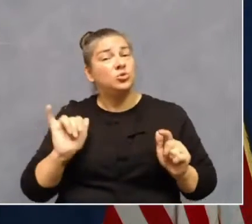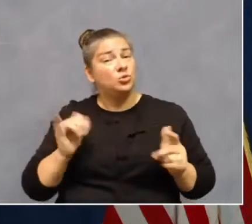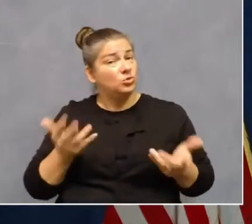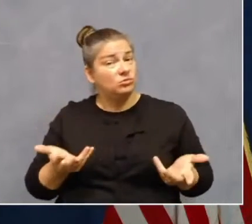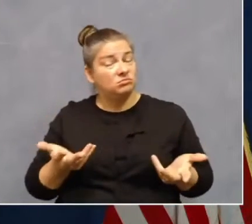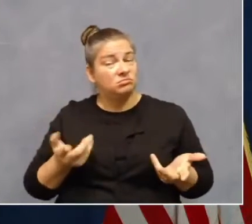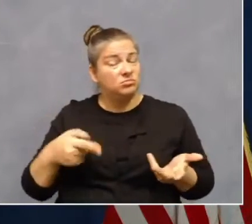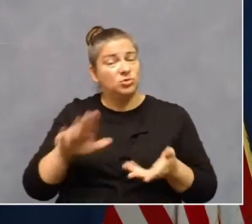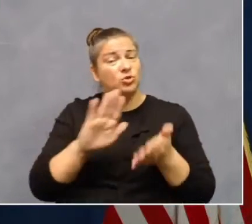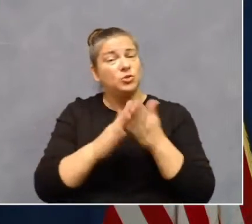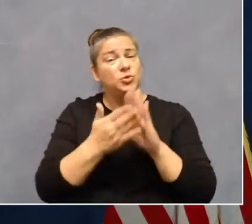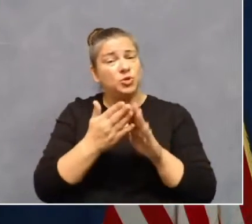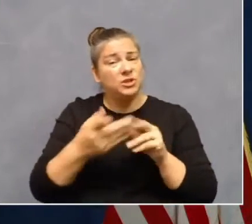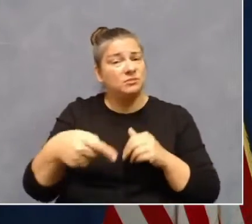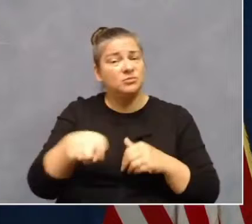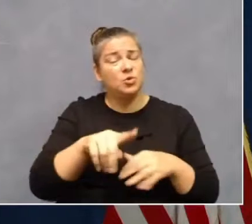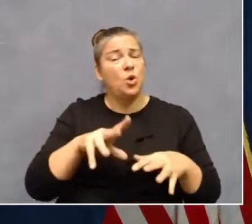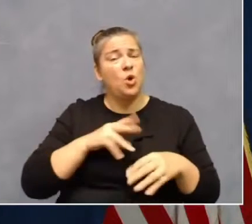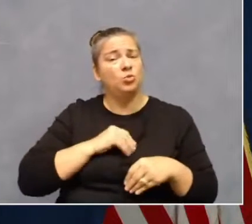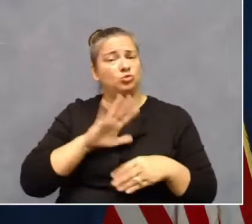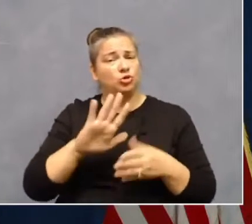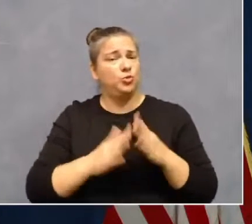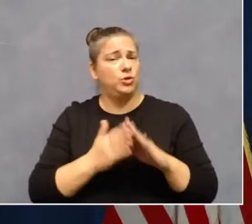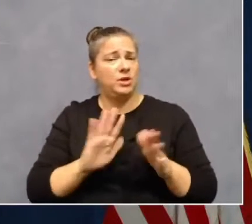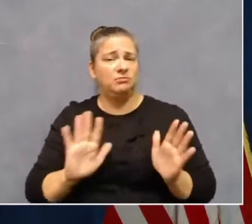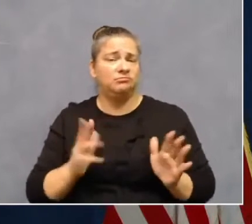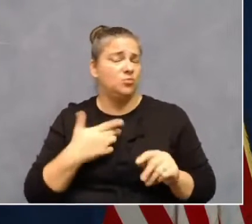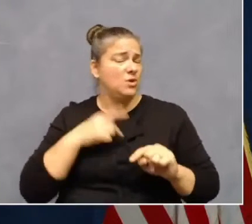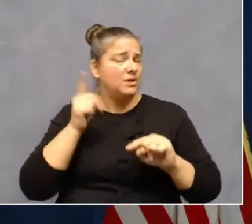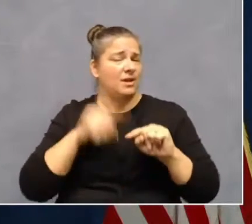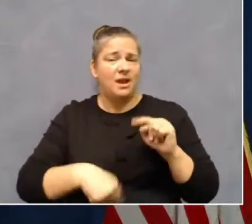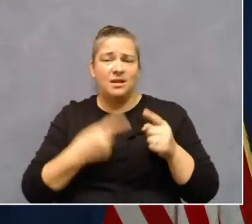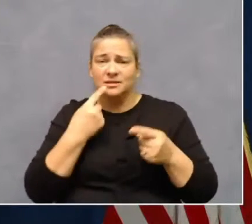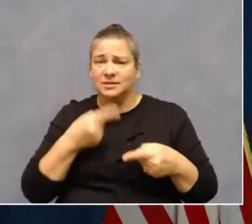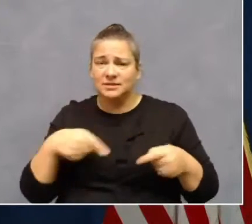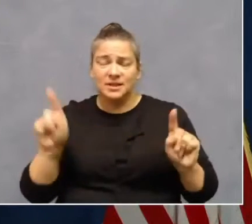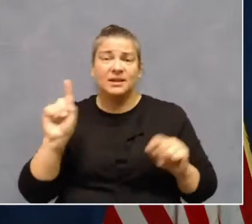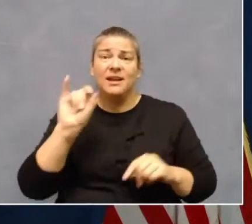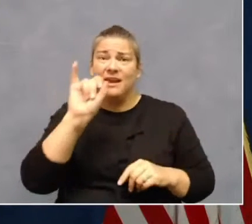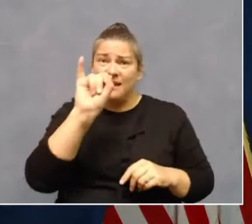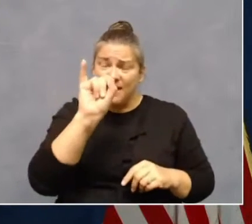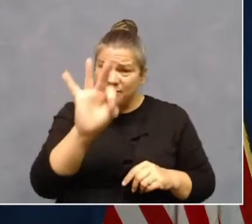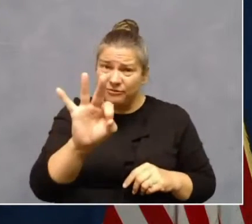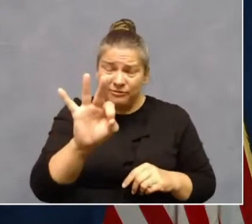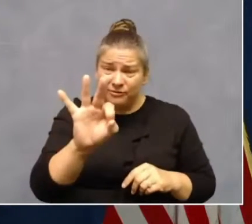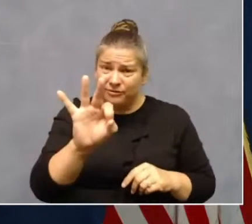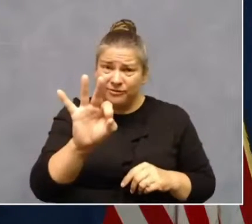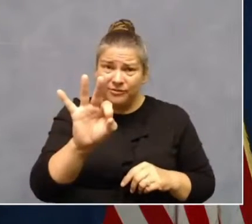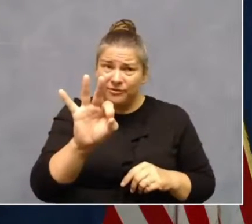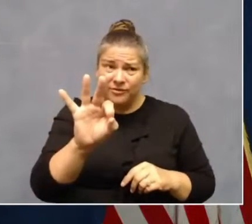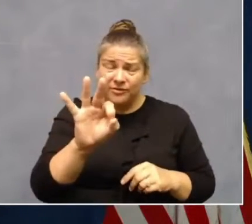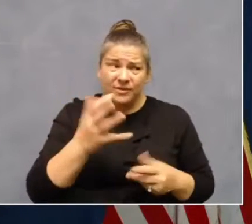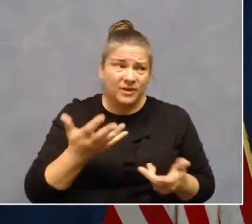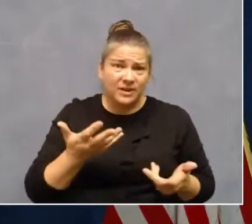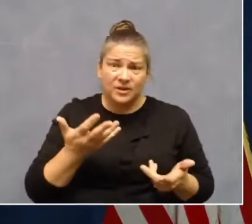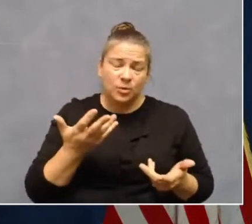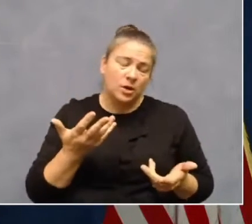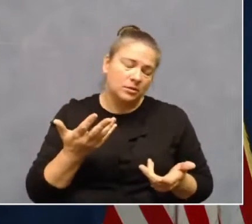community. We cannot succeed if our position is, well, the governor will say